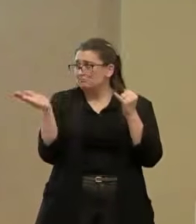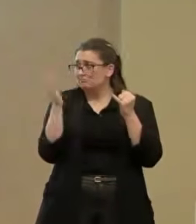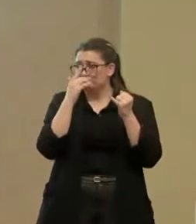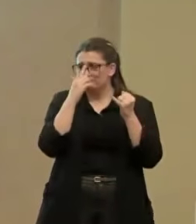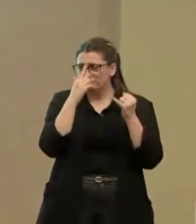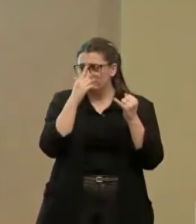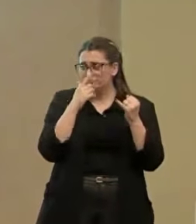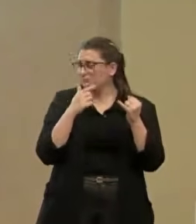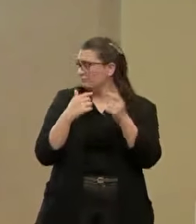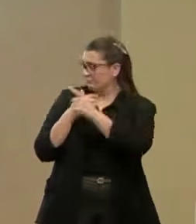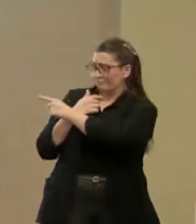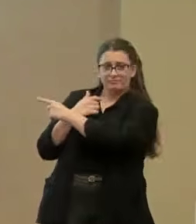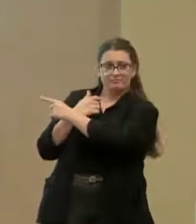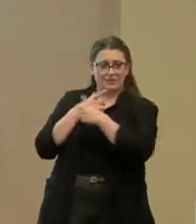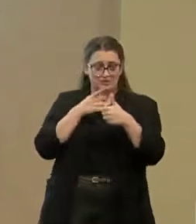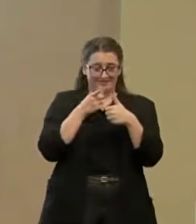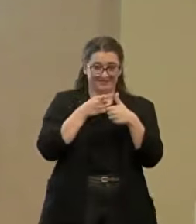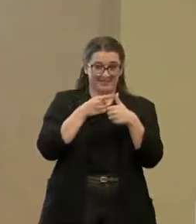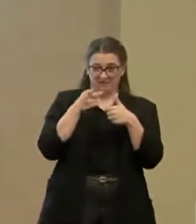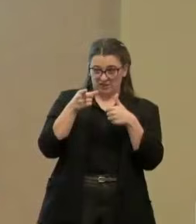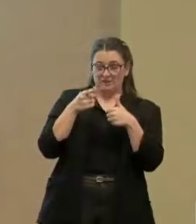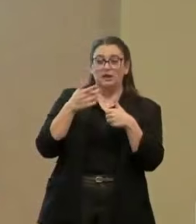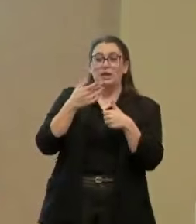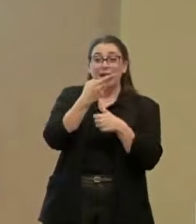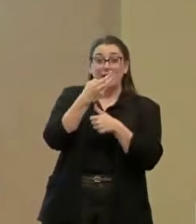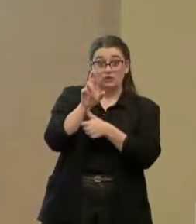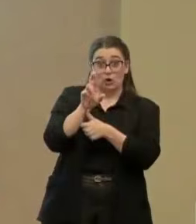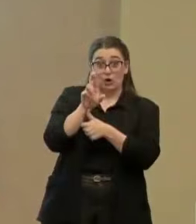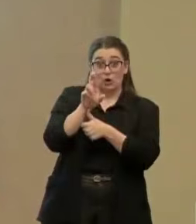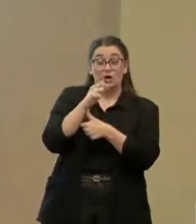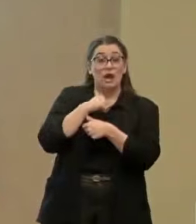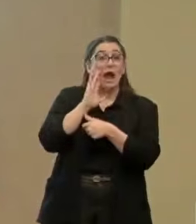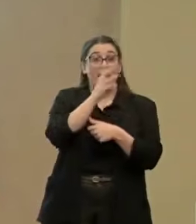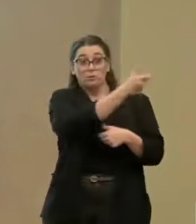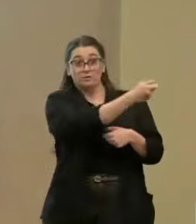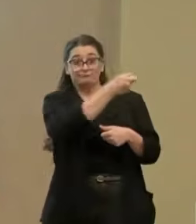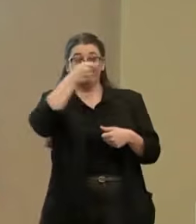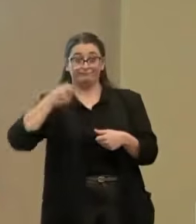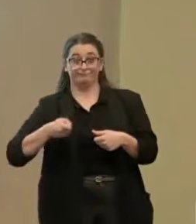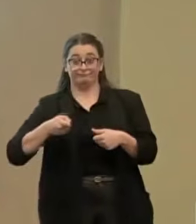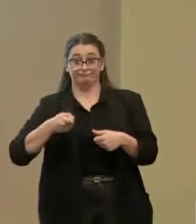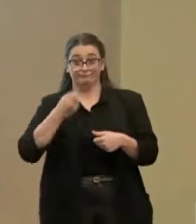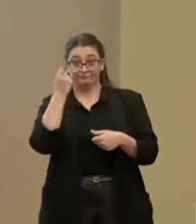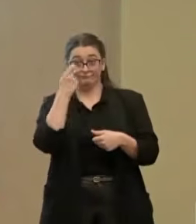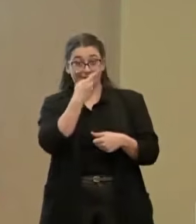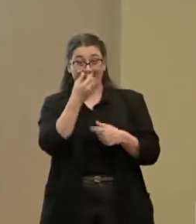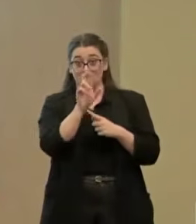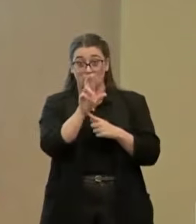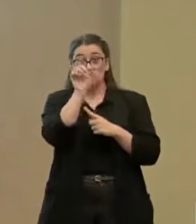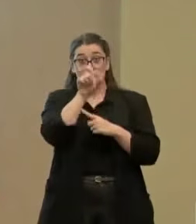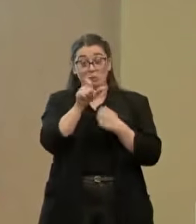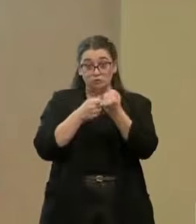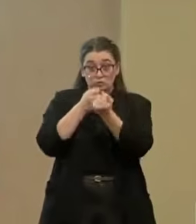I'll speak to the first one. I would get HR involved personally. They're supposed to be on your side, right?